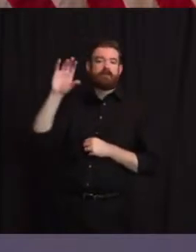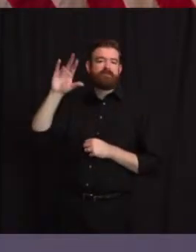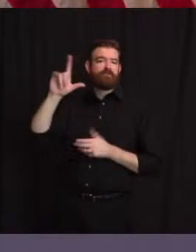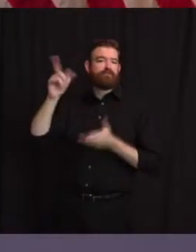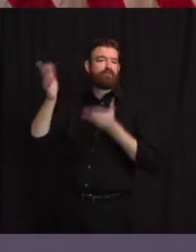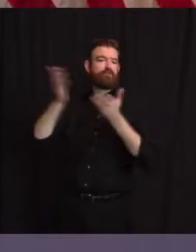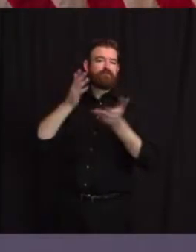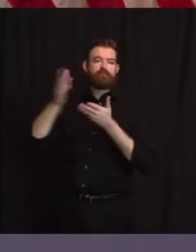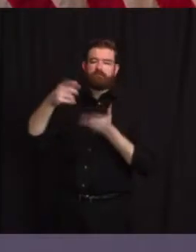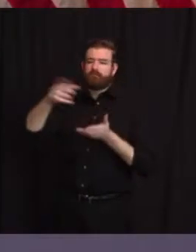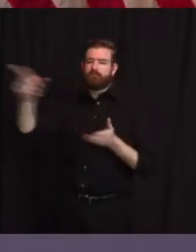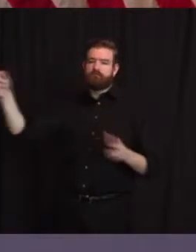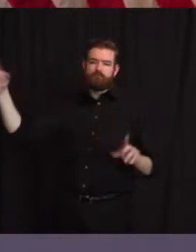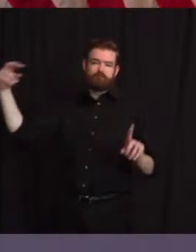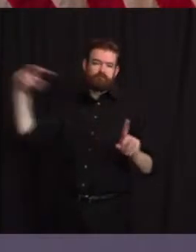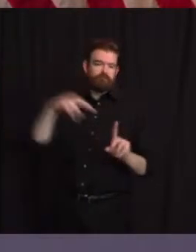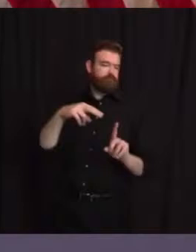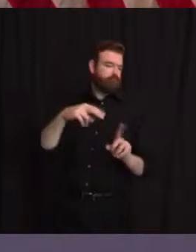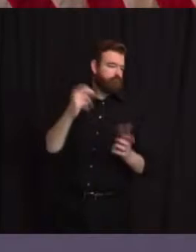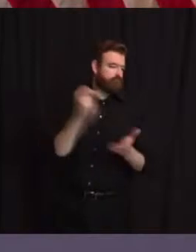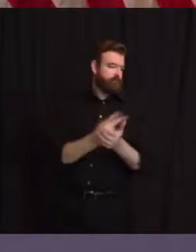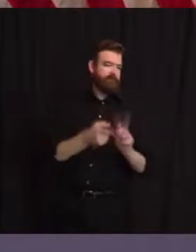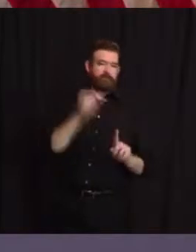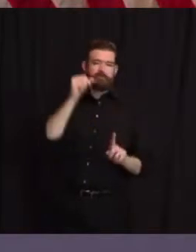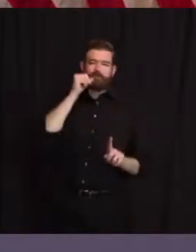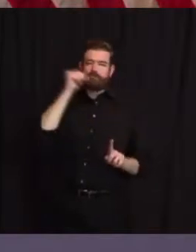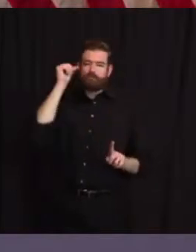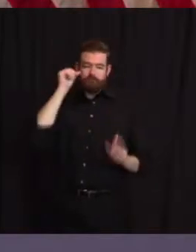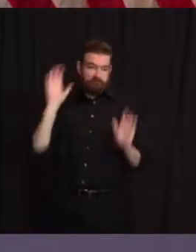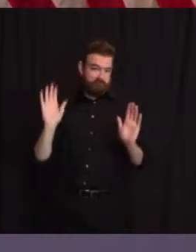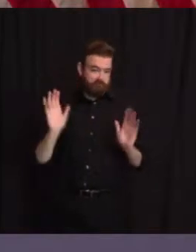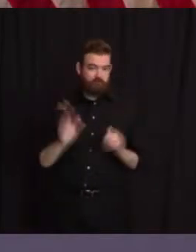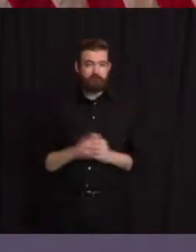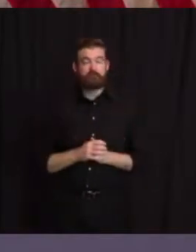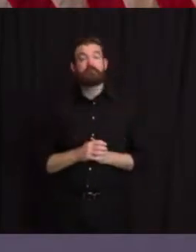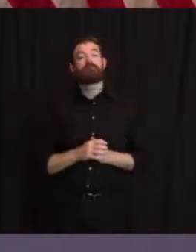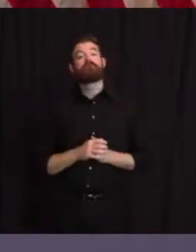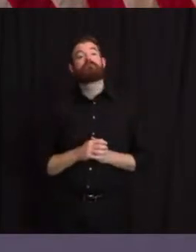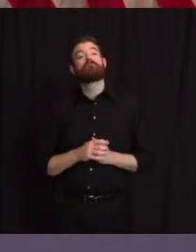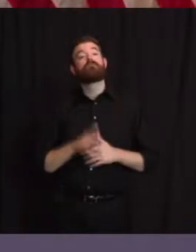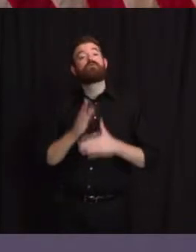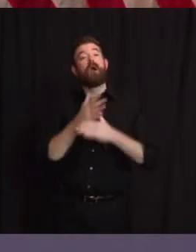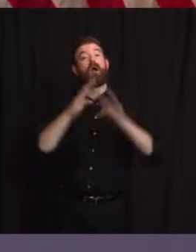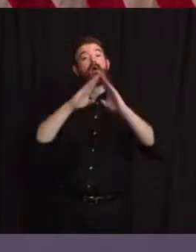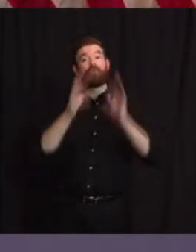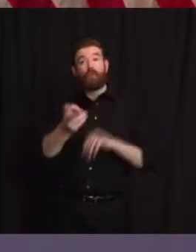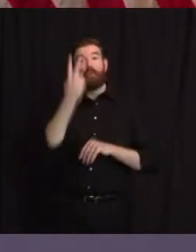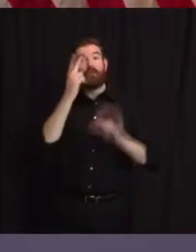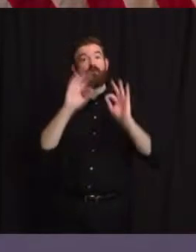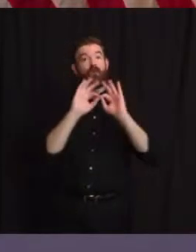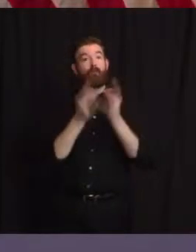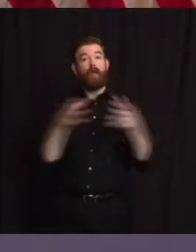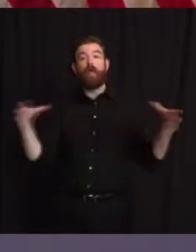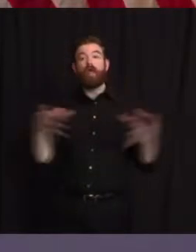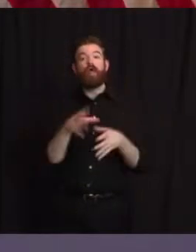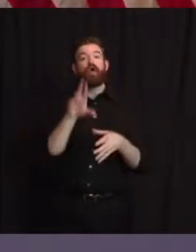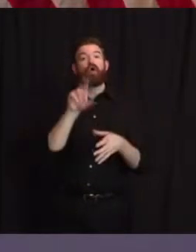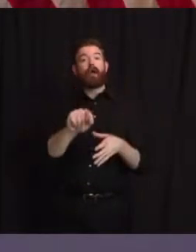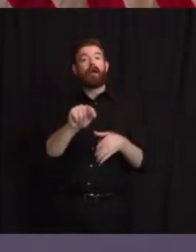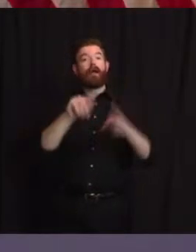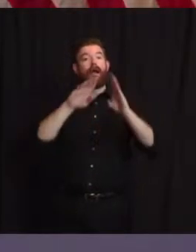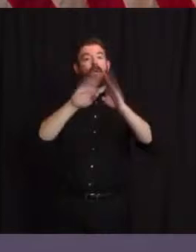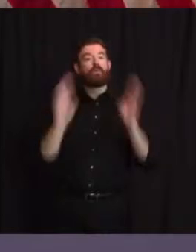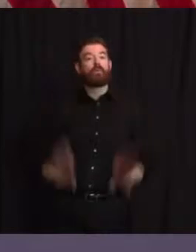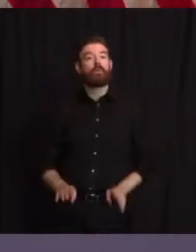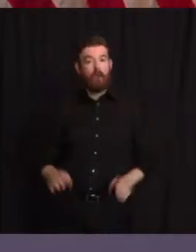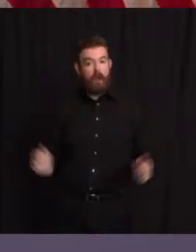the shared houses, as long as it's not their primary residence, as in people aren't all living together on a permanent basis, there's